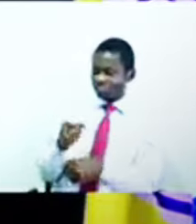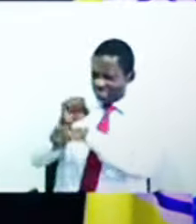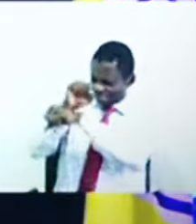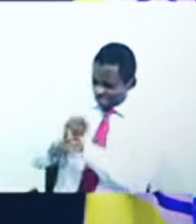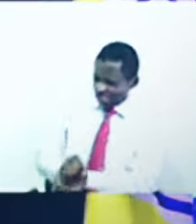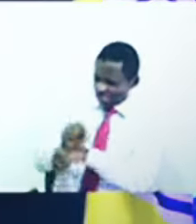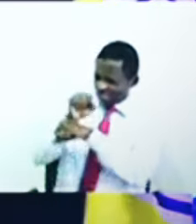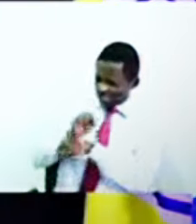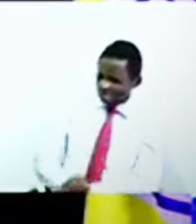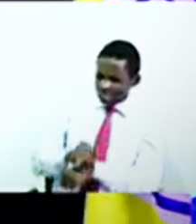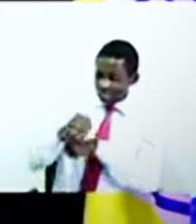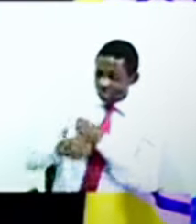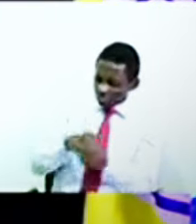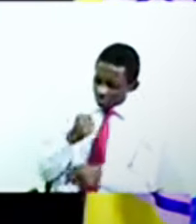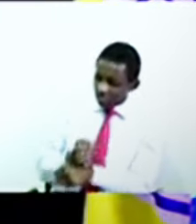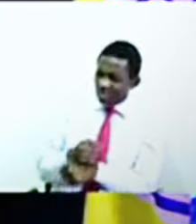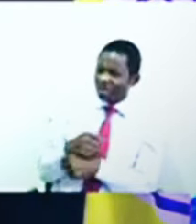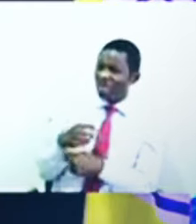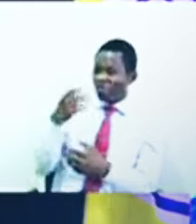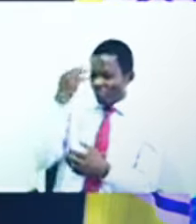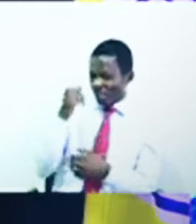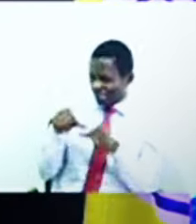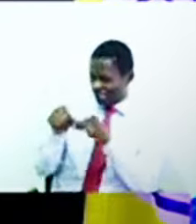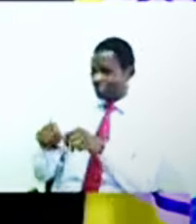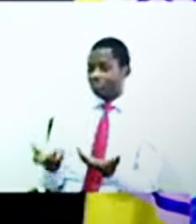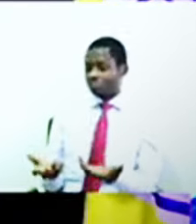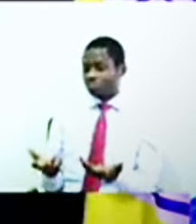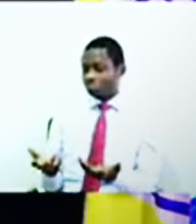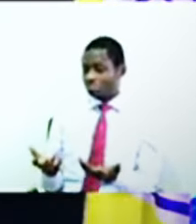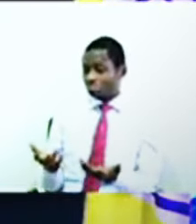there is some sense of insecurity